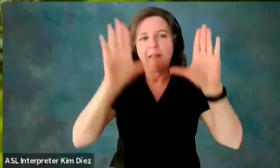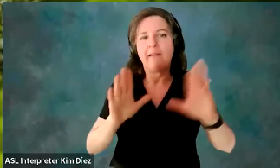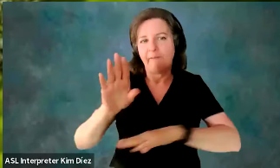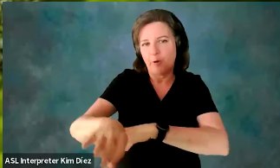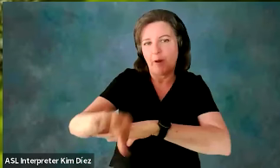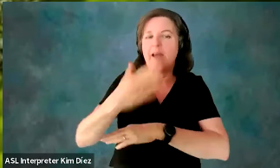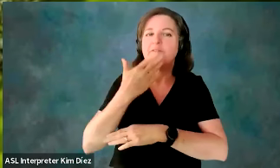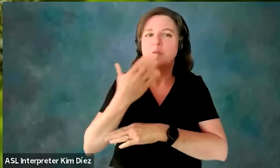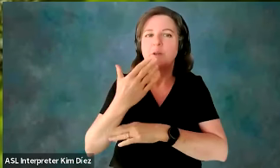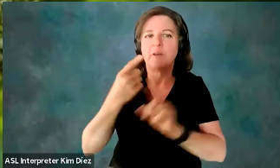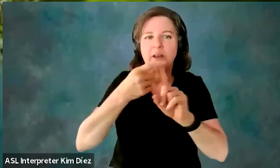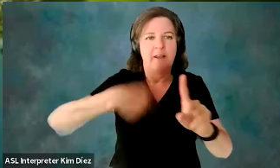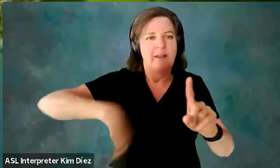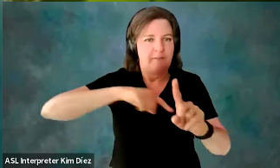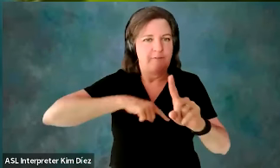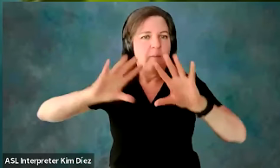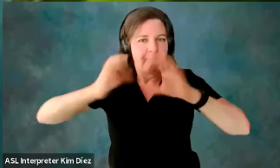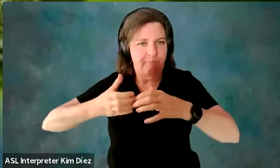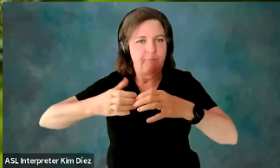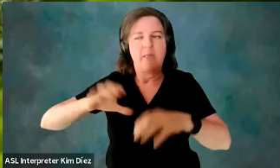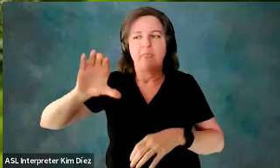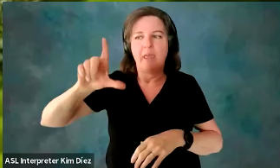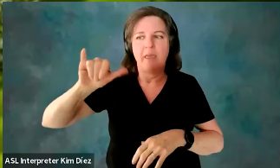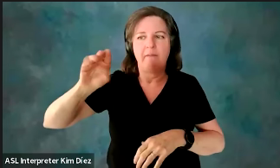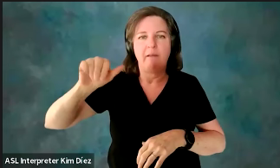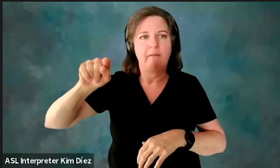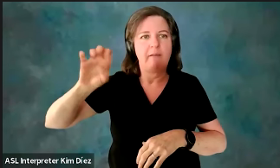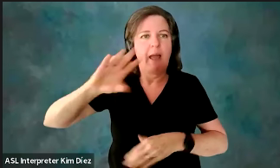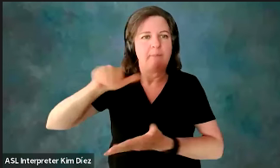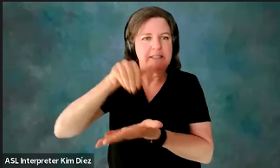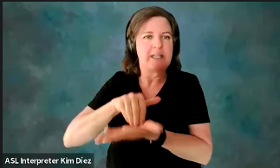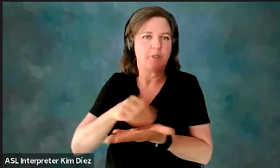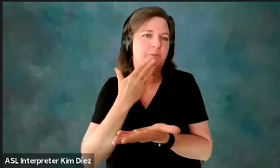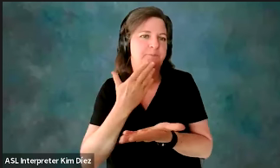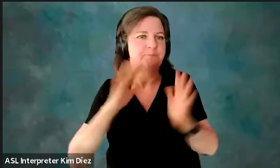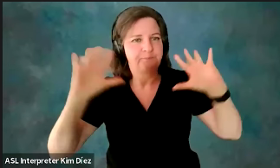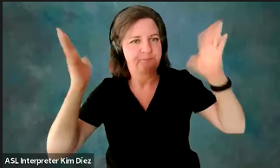And thank you from our team at the Caribbean Climate Hub. Thank you.